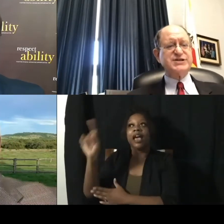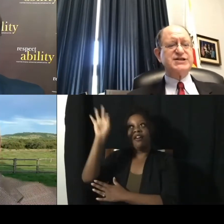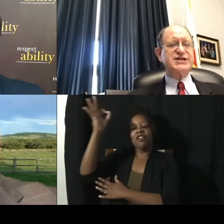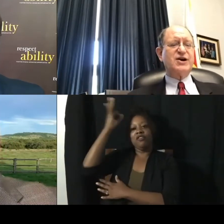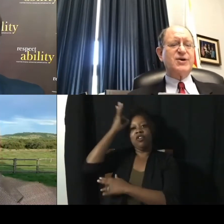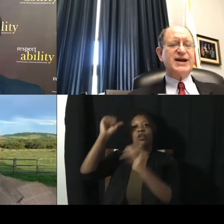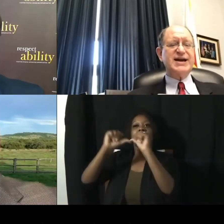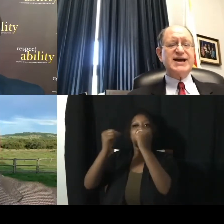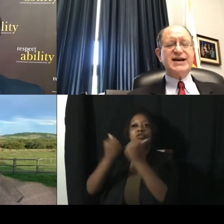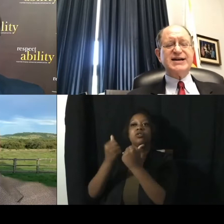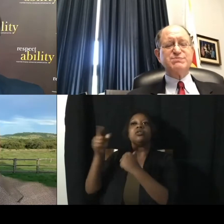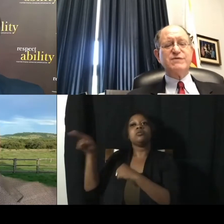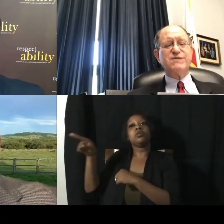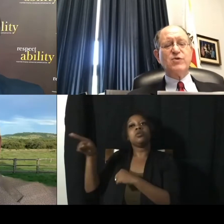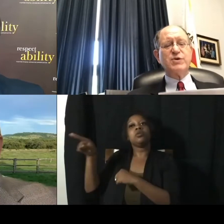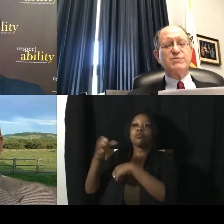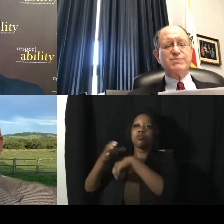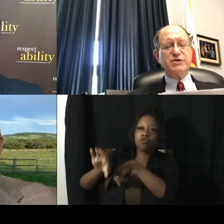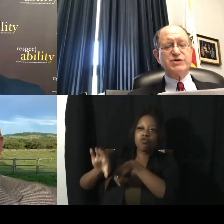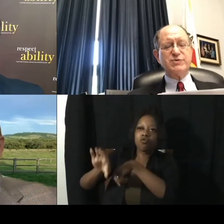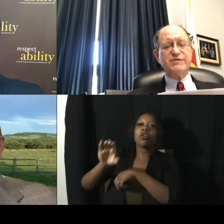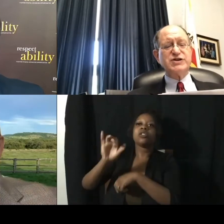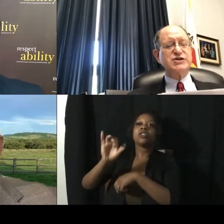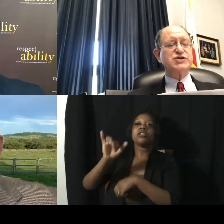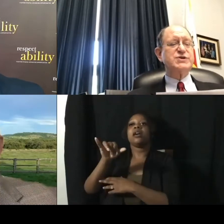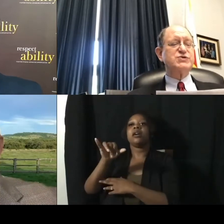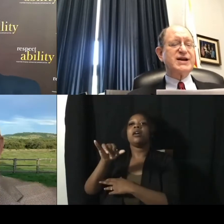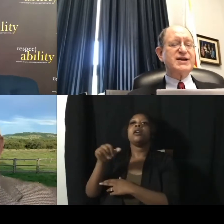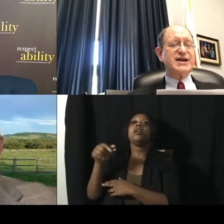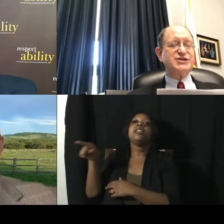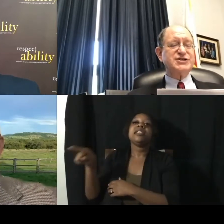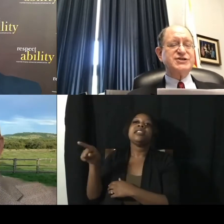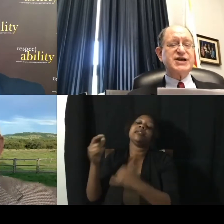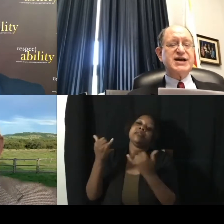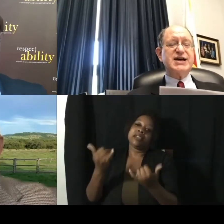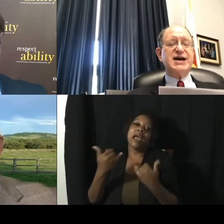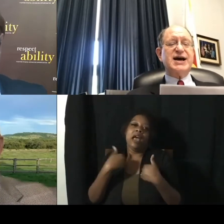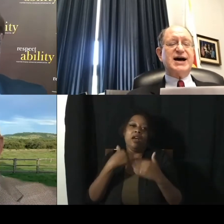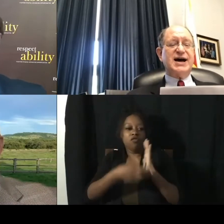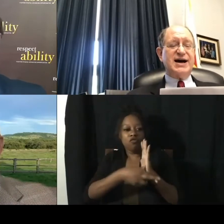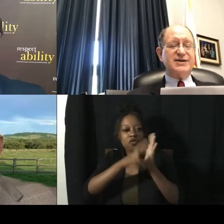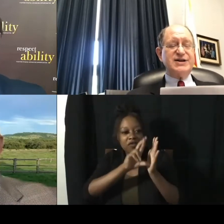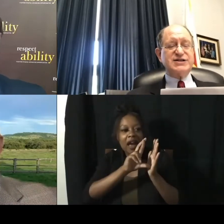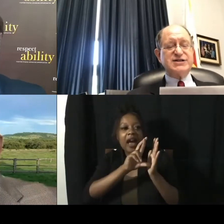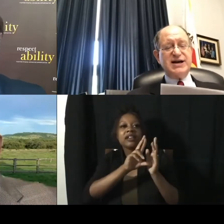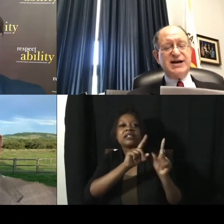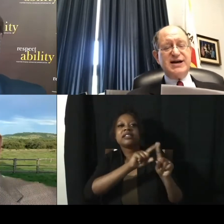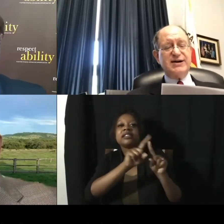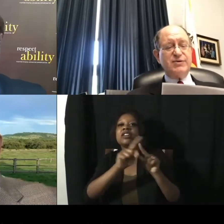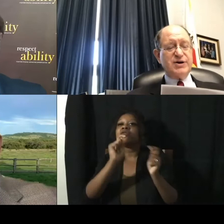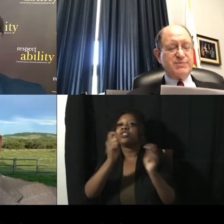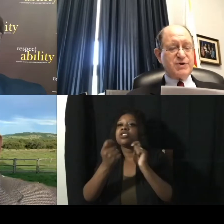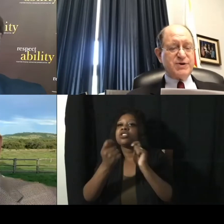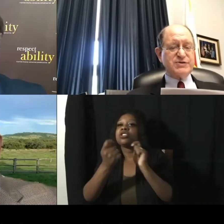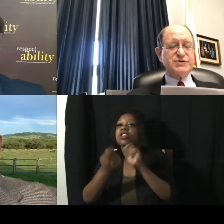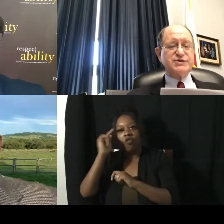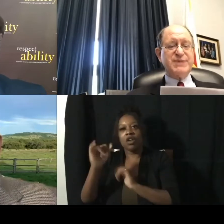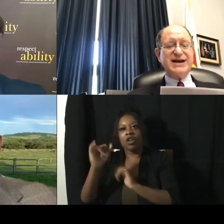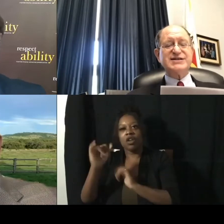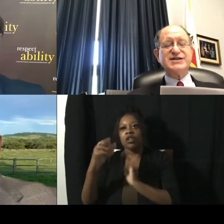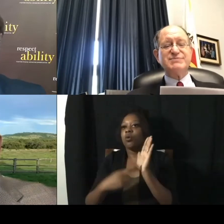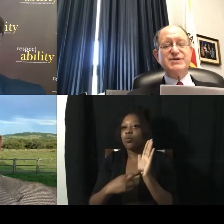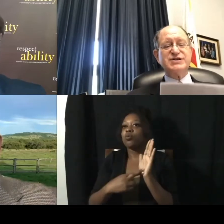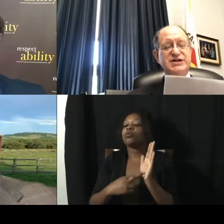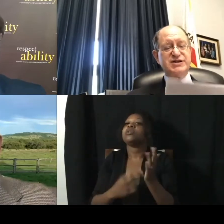enforces the CRA, has put forward proposed revisions to its regulations. Under these proposals,